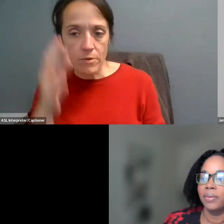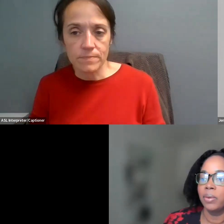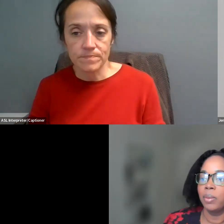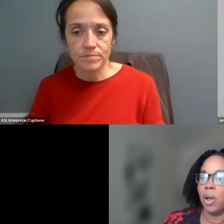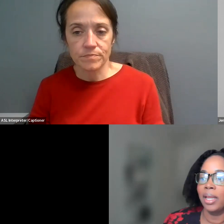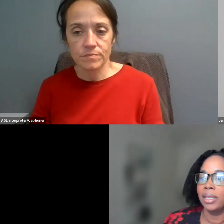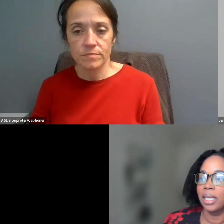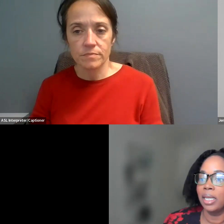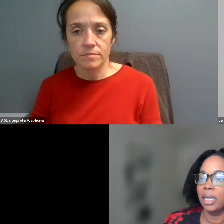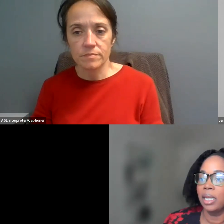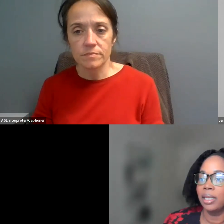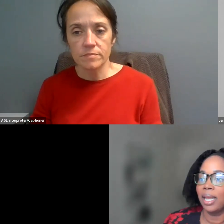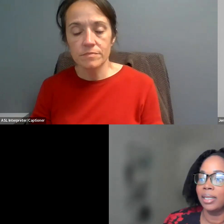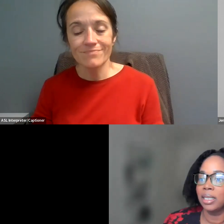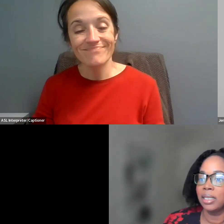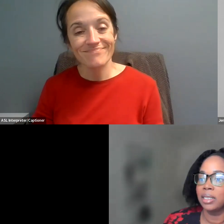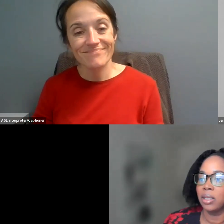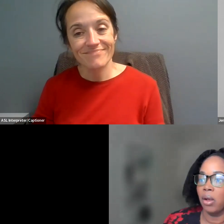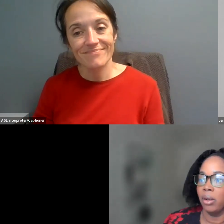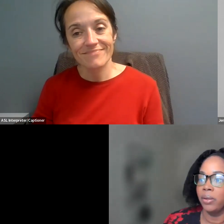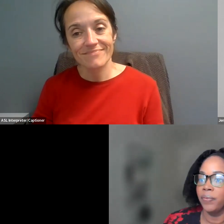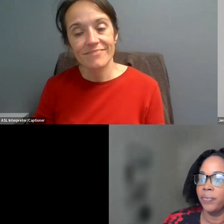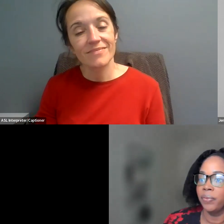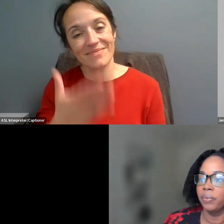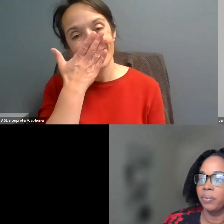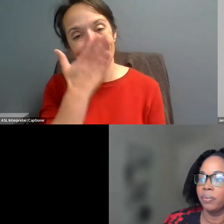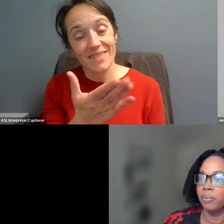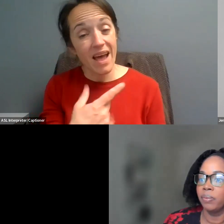Okay. Well, I think that is all.